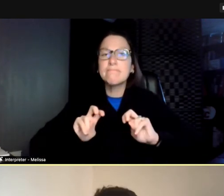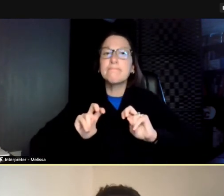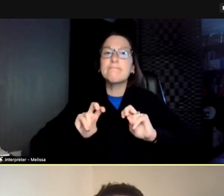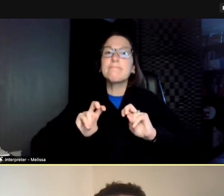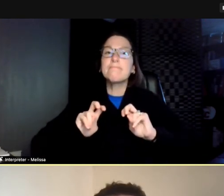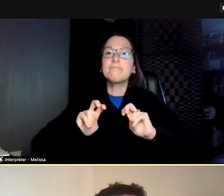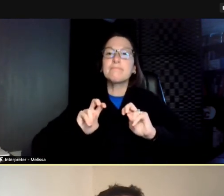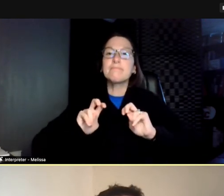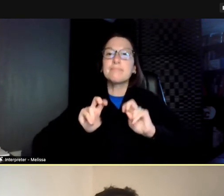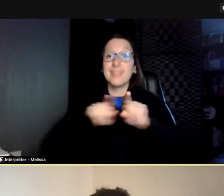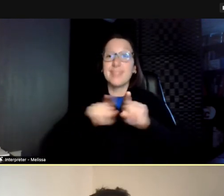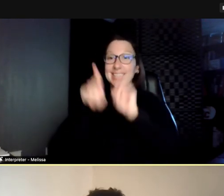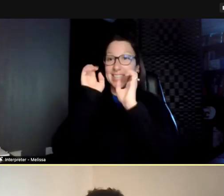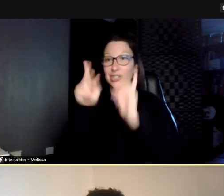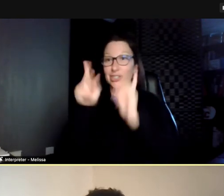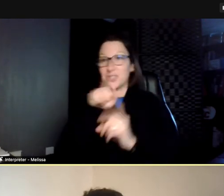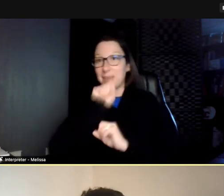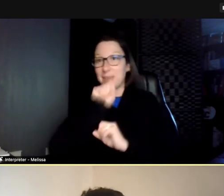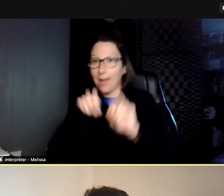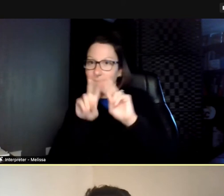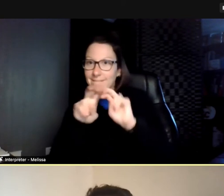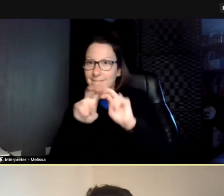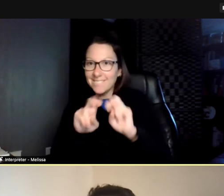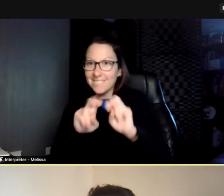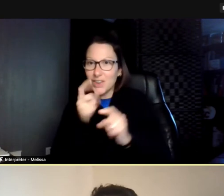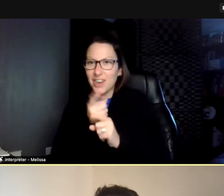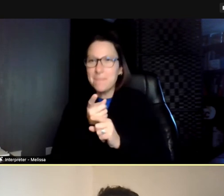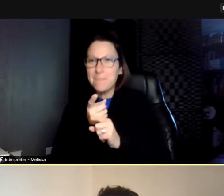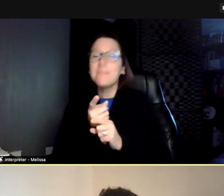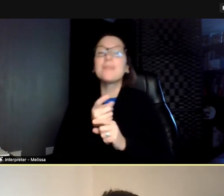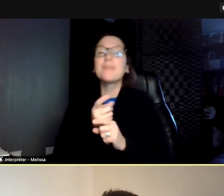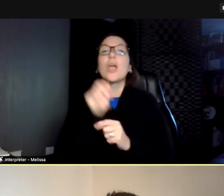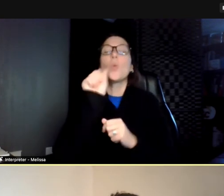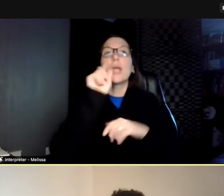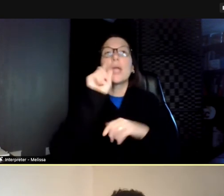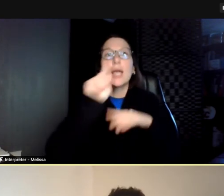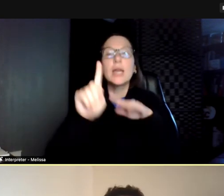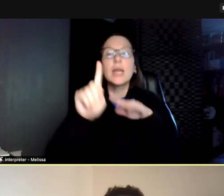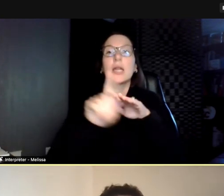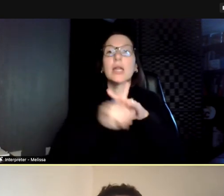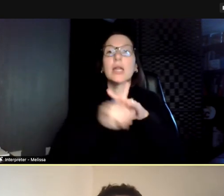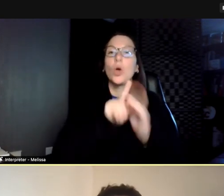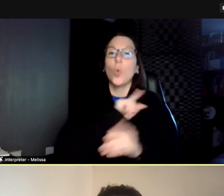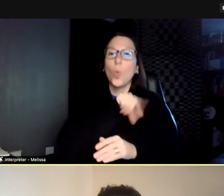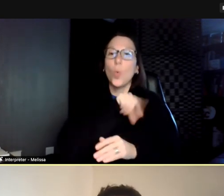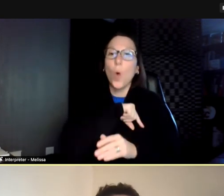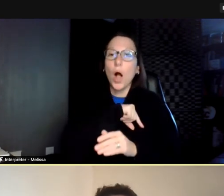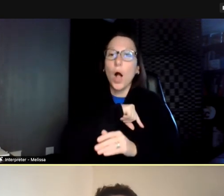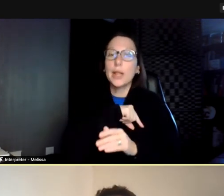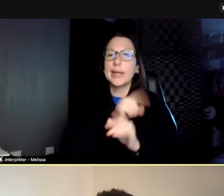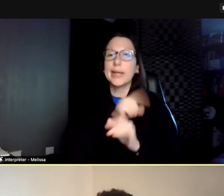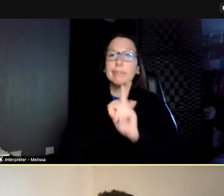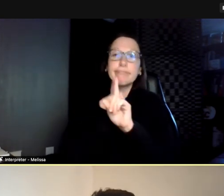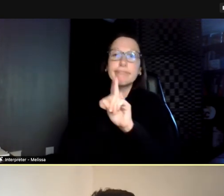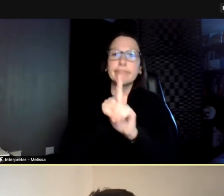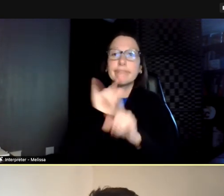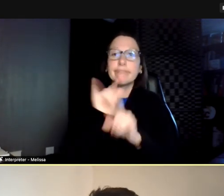right, as educators, and we can come up with quality interventions that are deliberate and not just sort of